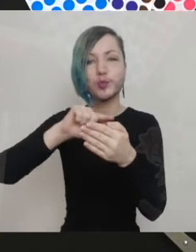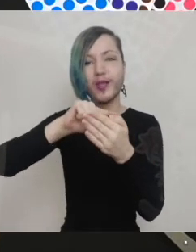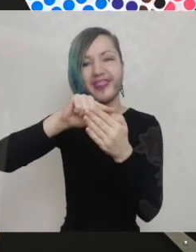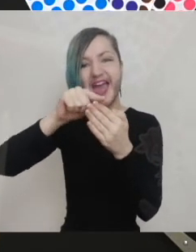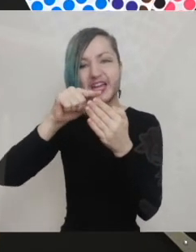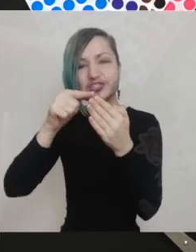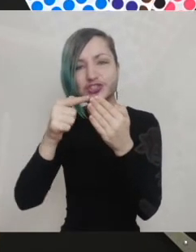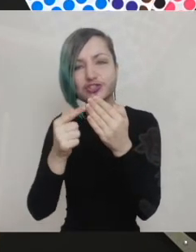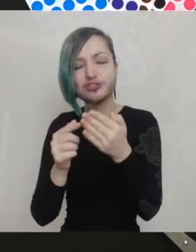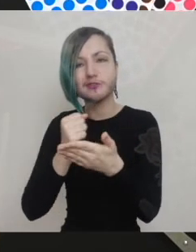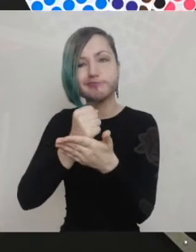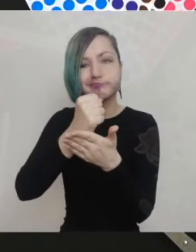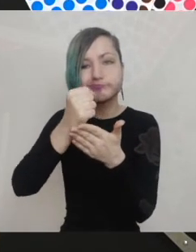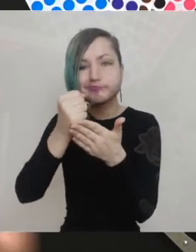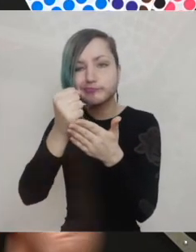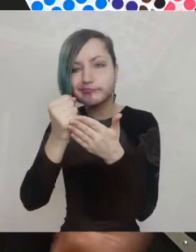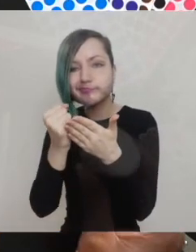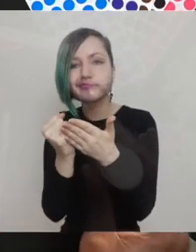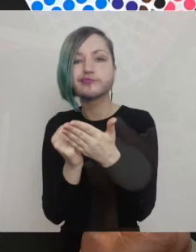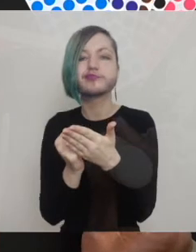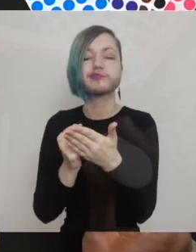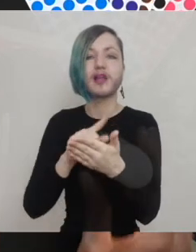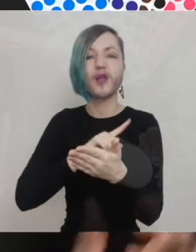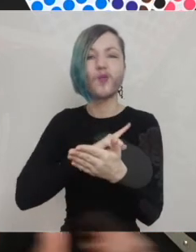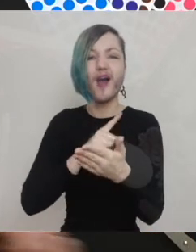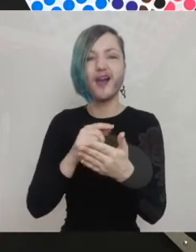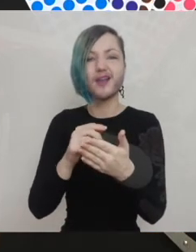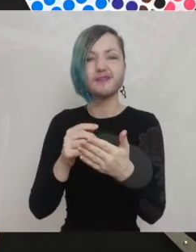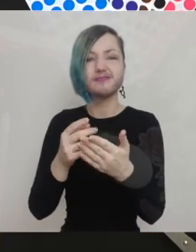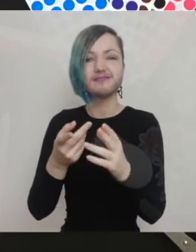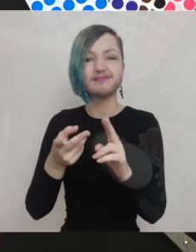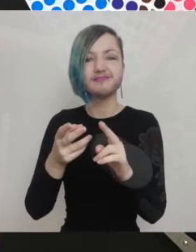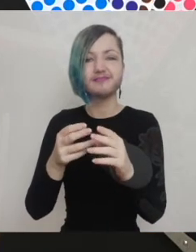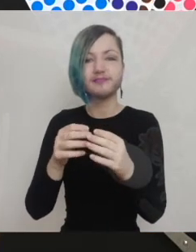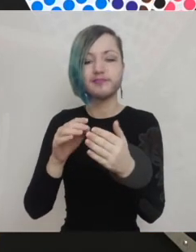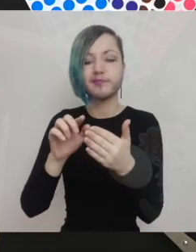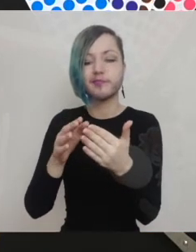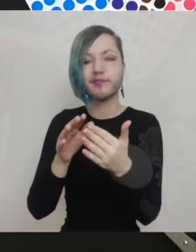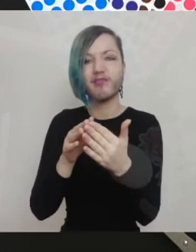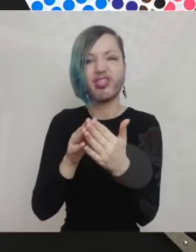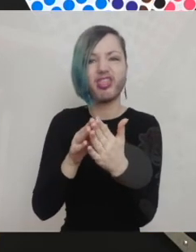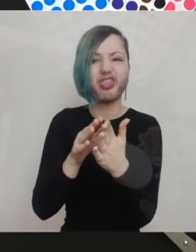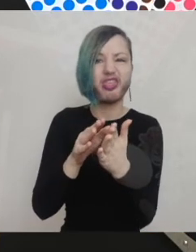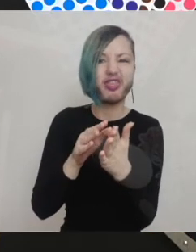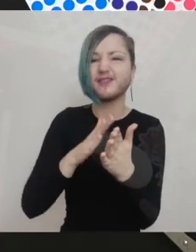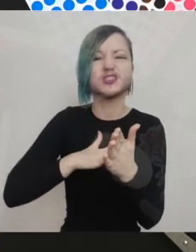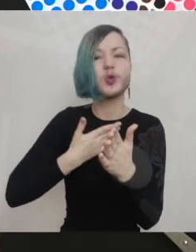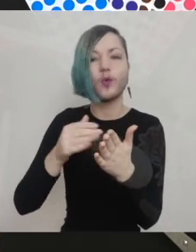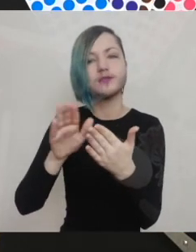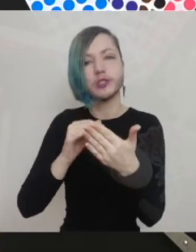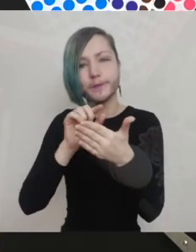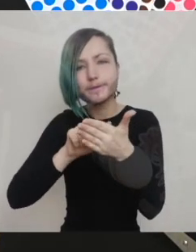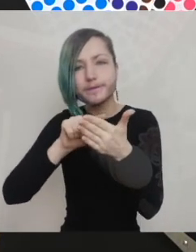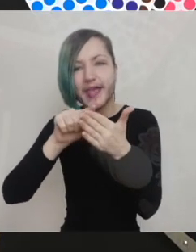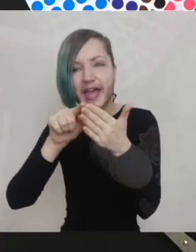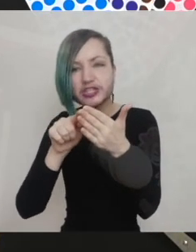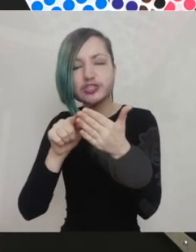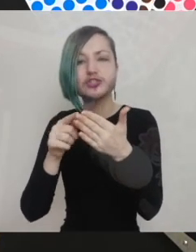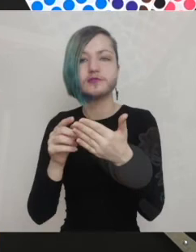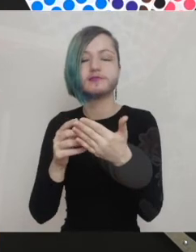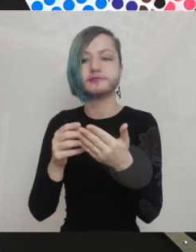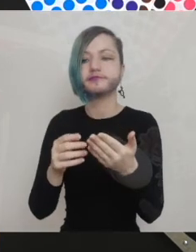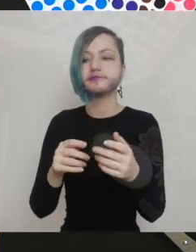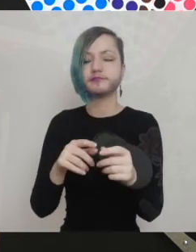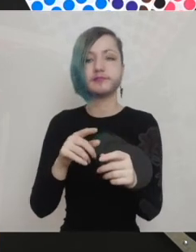paper. Otherwise it's going to fray slightly. And I can just see there, I've given myself a little